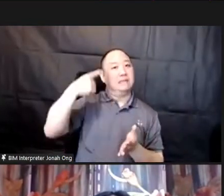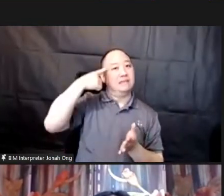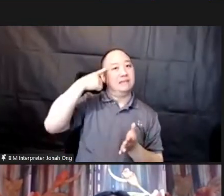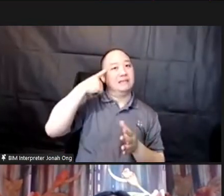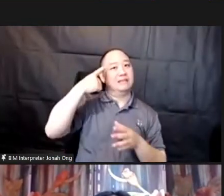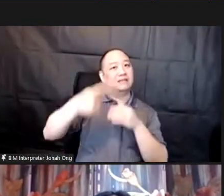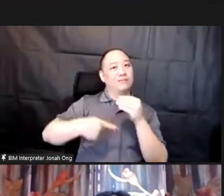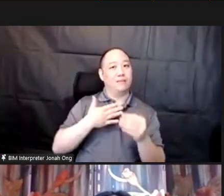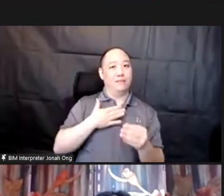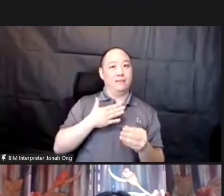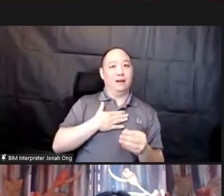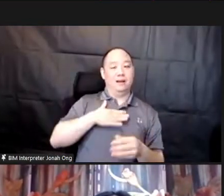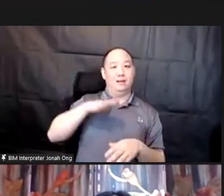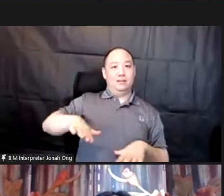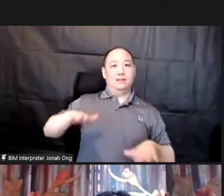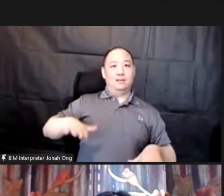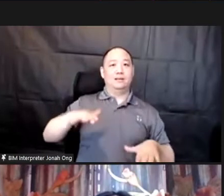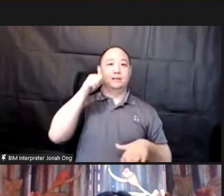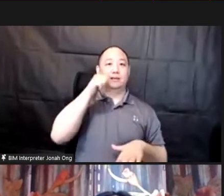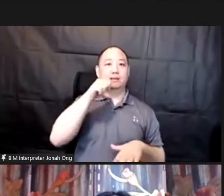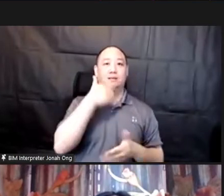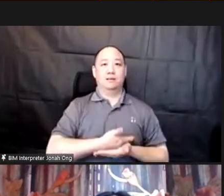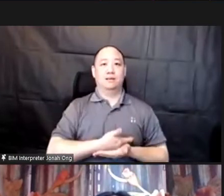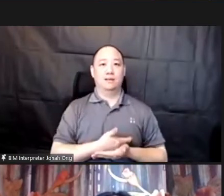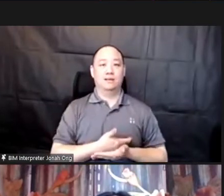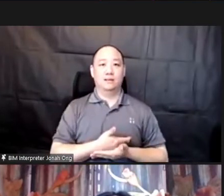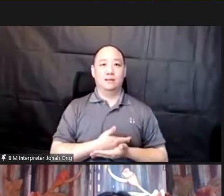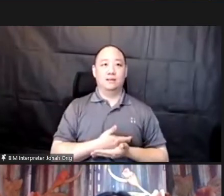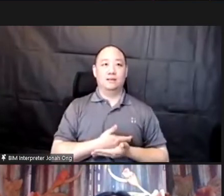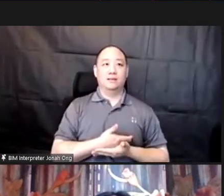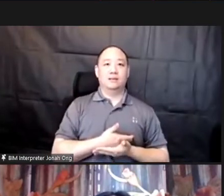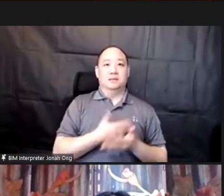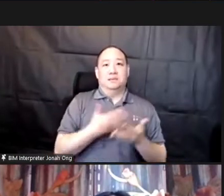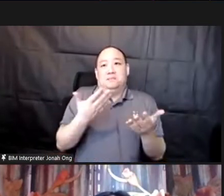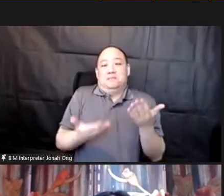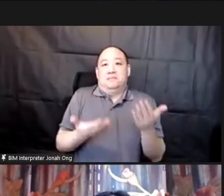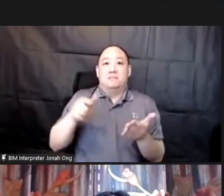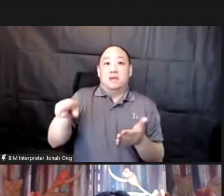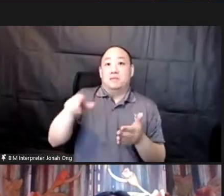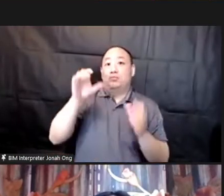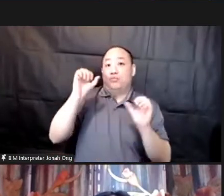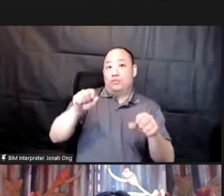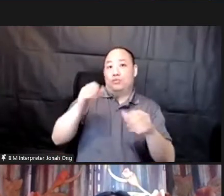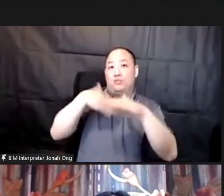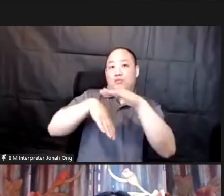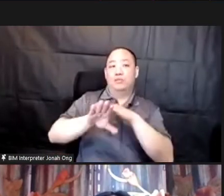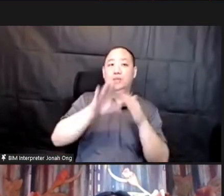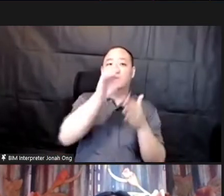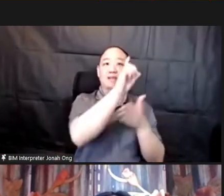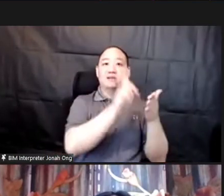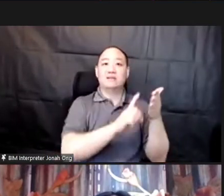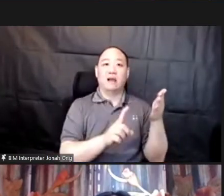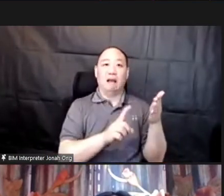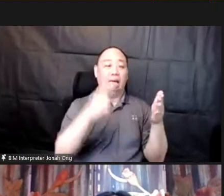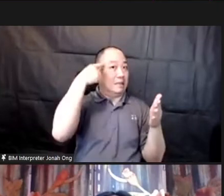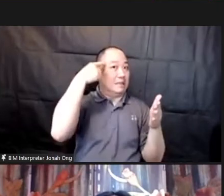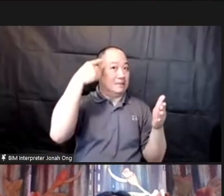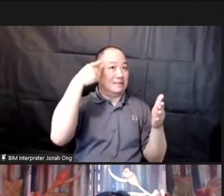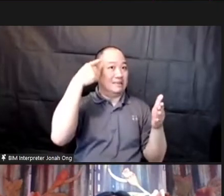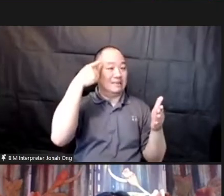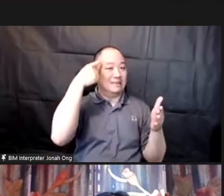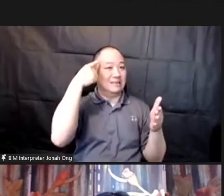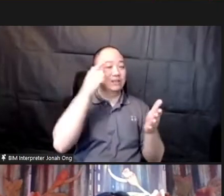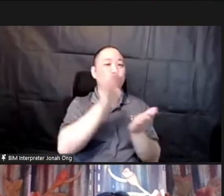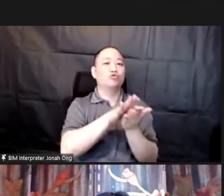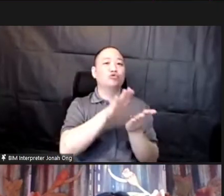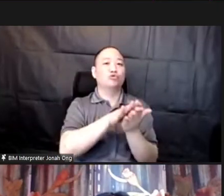goes to an experimental design thinking school, and in her school she learns about like all these elements that we are talking about